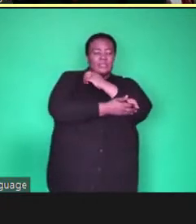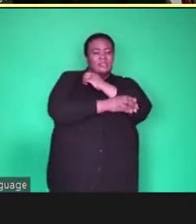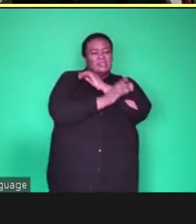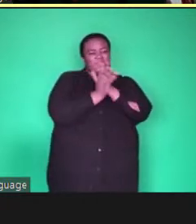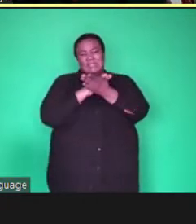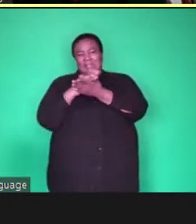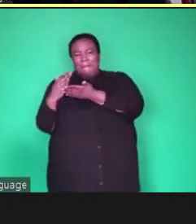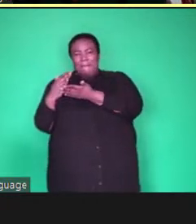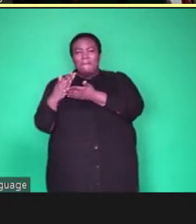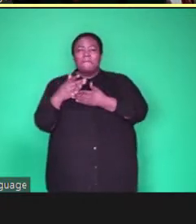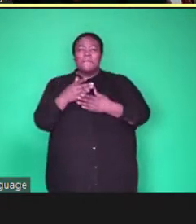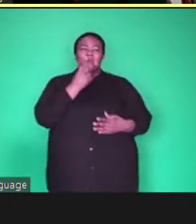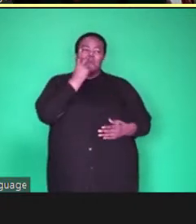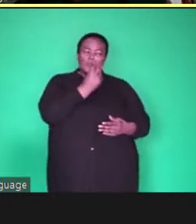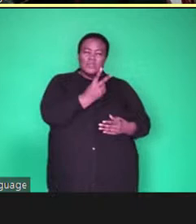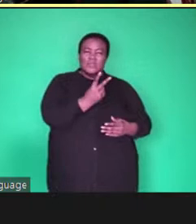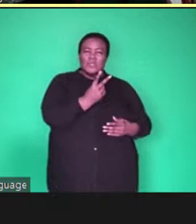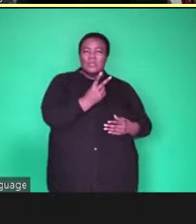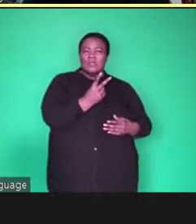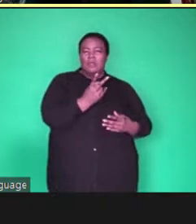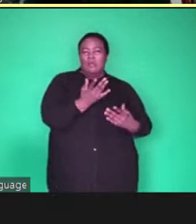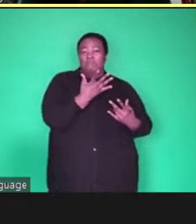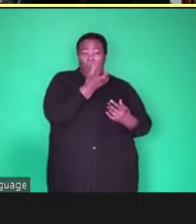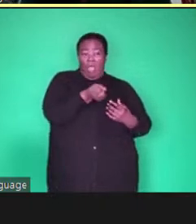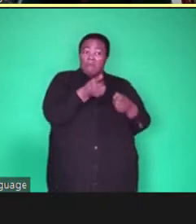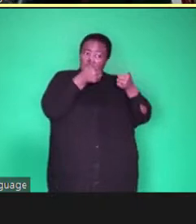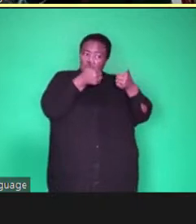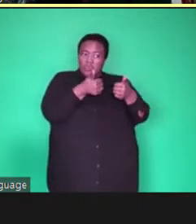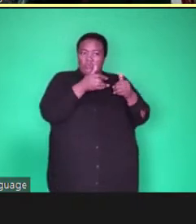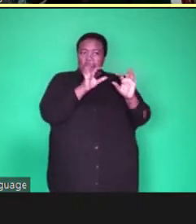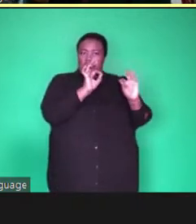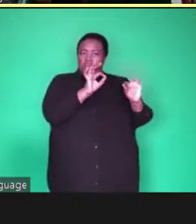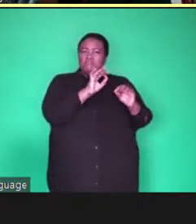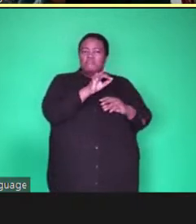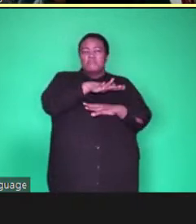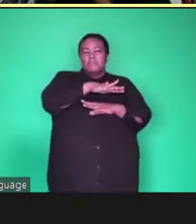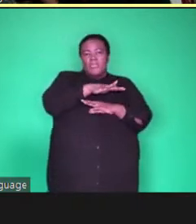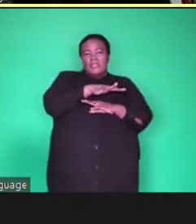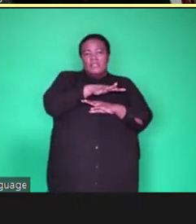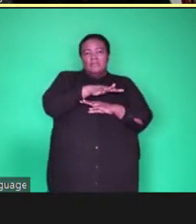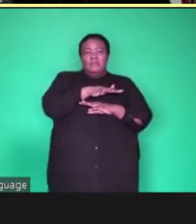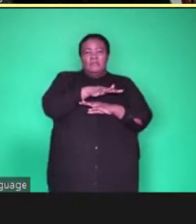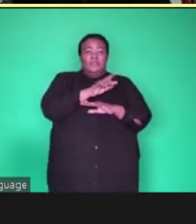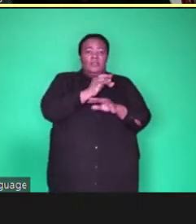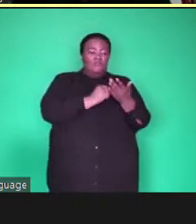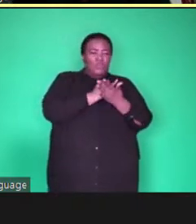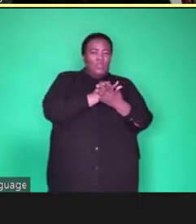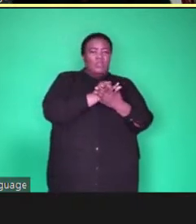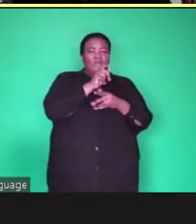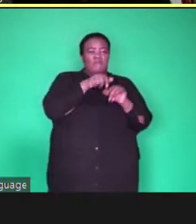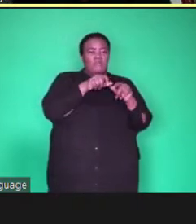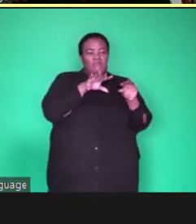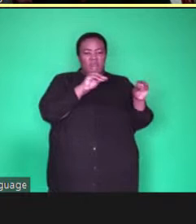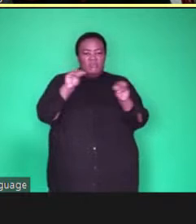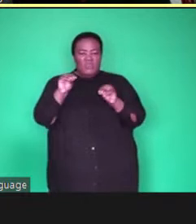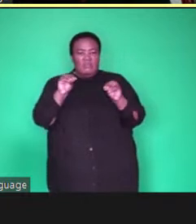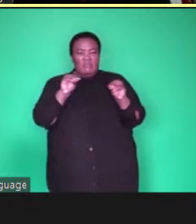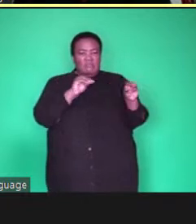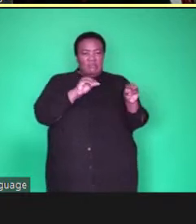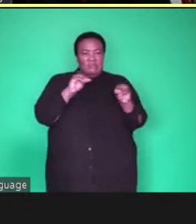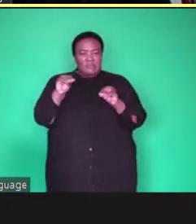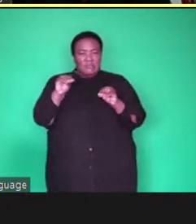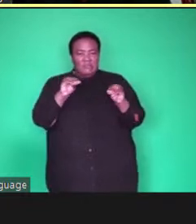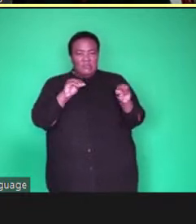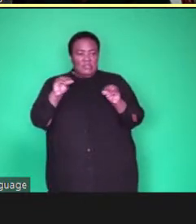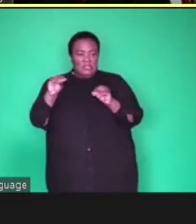have a pretty good estimate or a pretty good early indication of trends that are already happening, but that